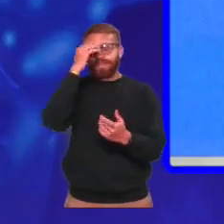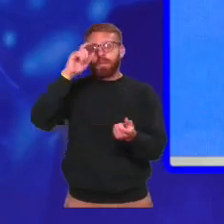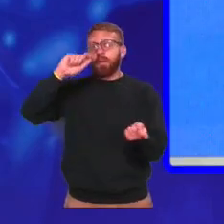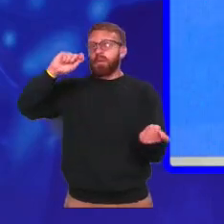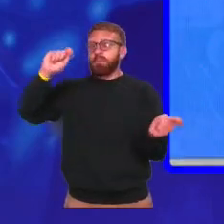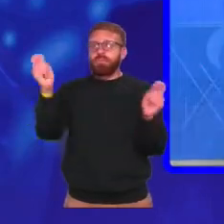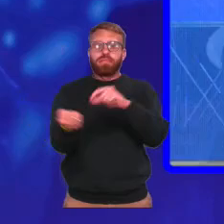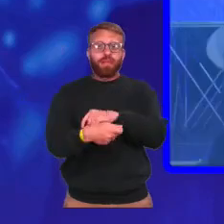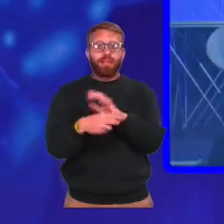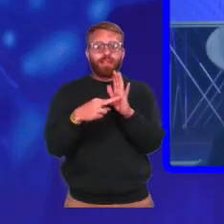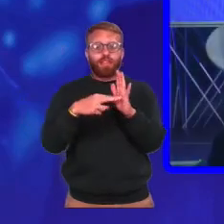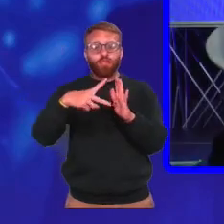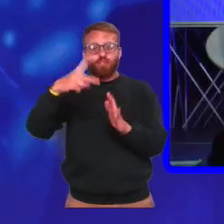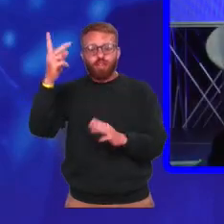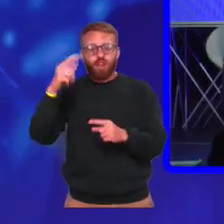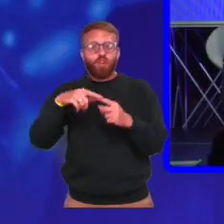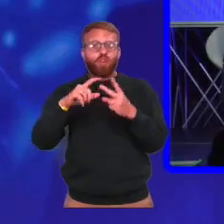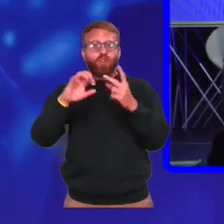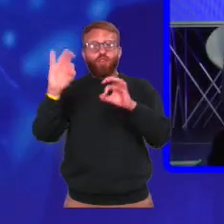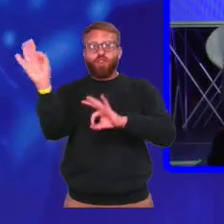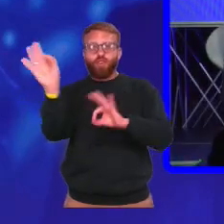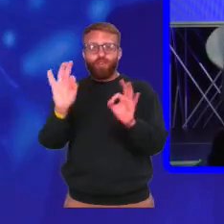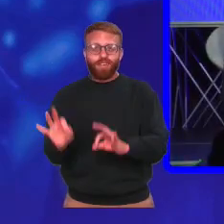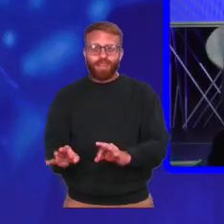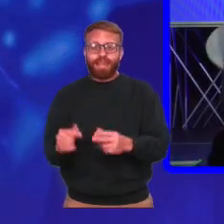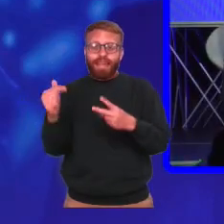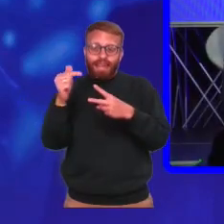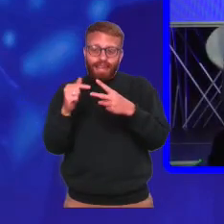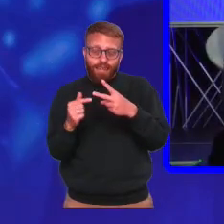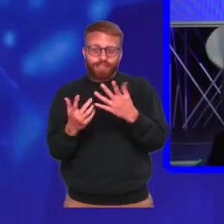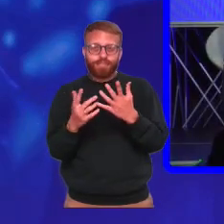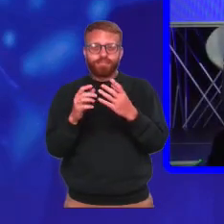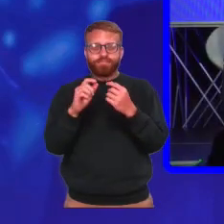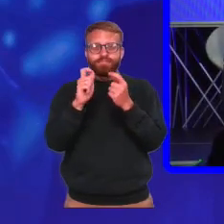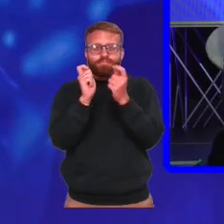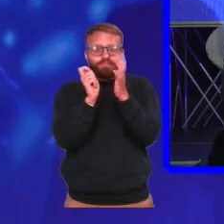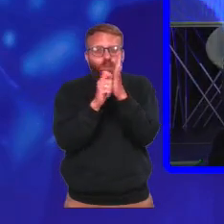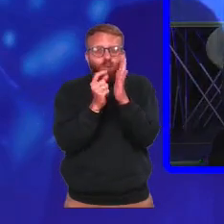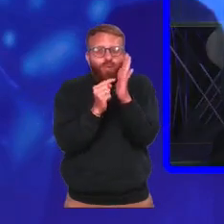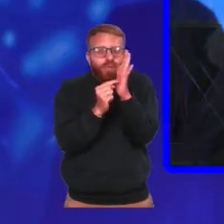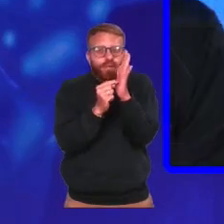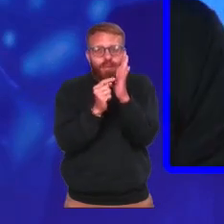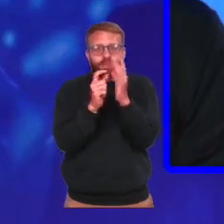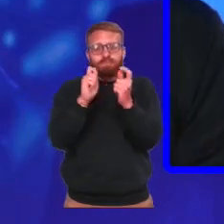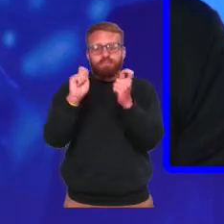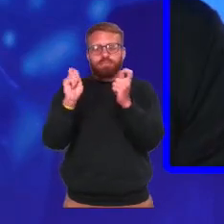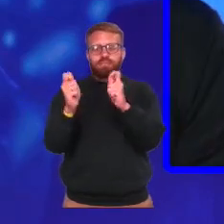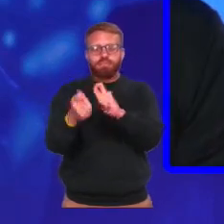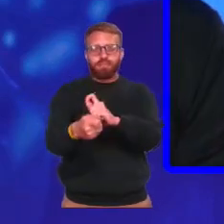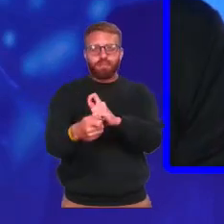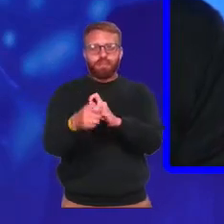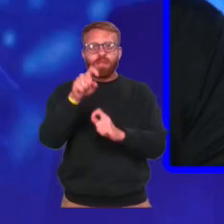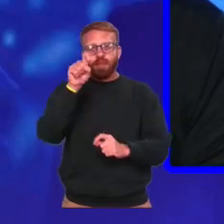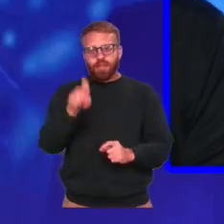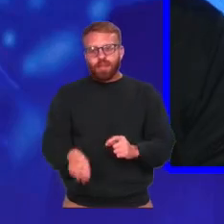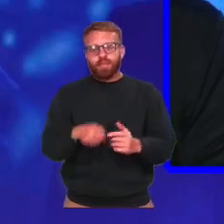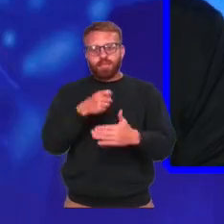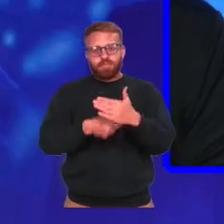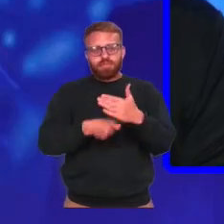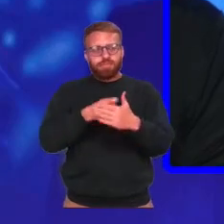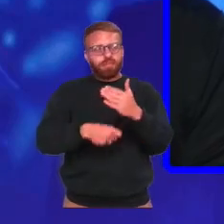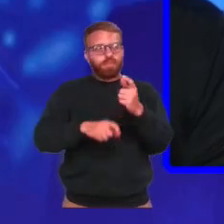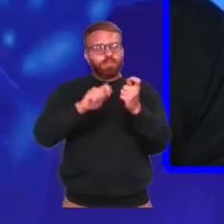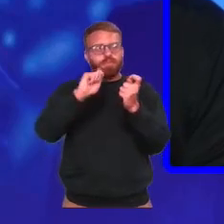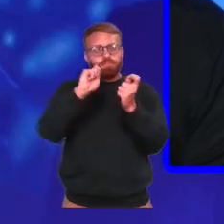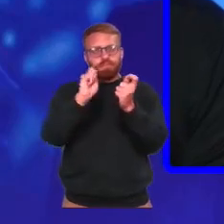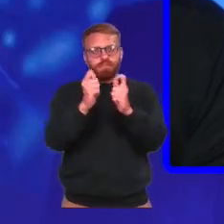Dave? Yeah, I was just going to add, it's a great point. One of the things we had to systemically change was the QA system, because we didn't